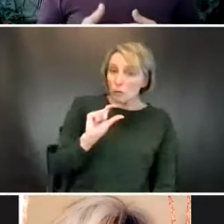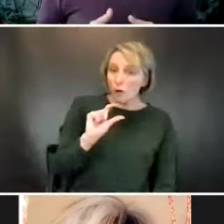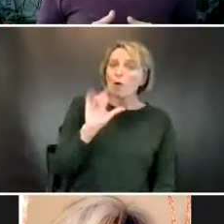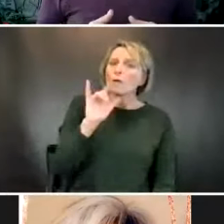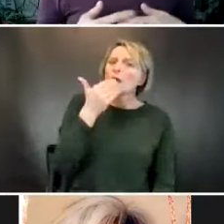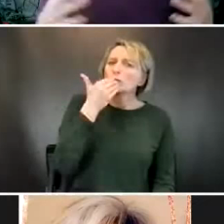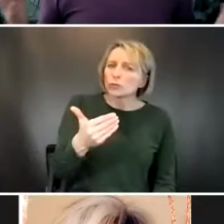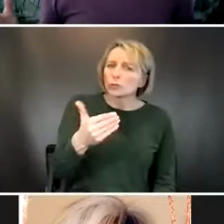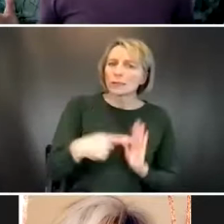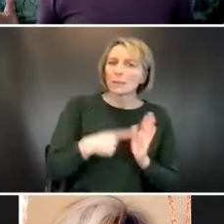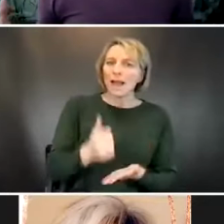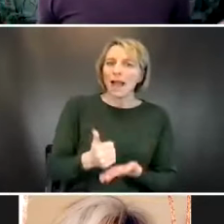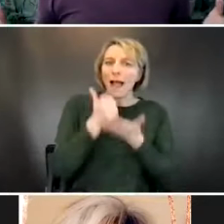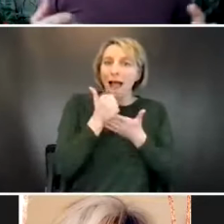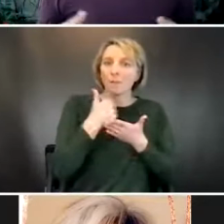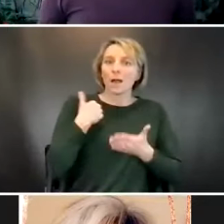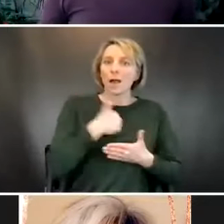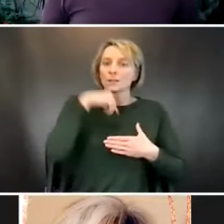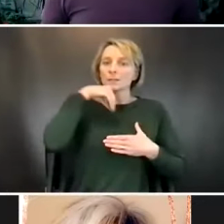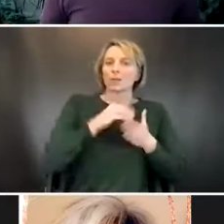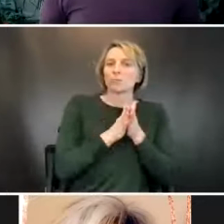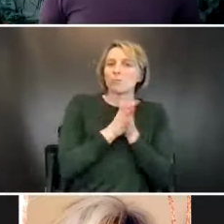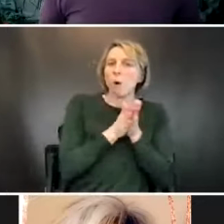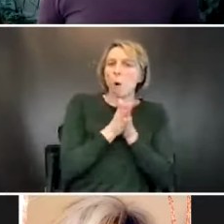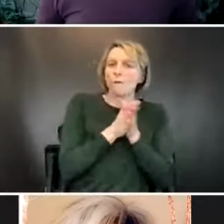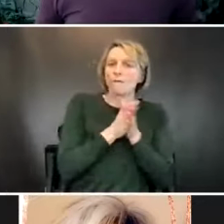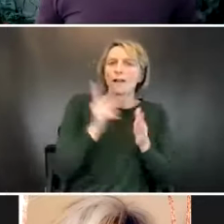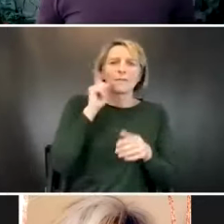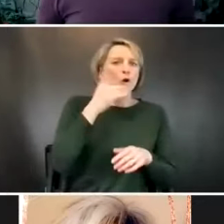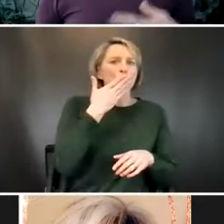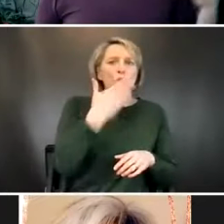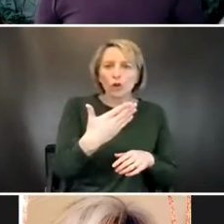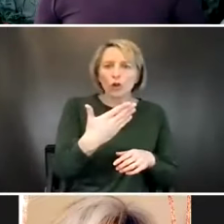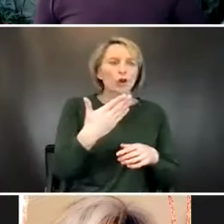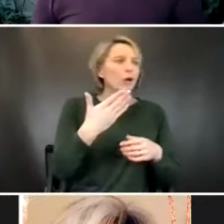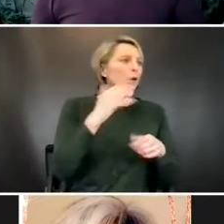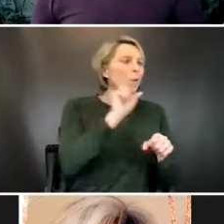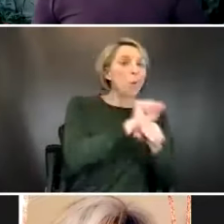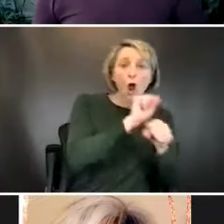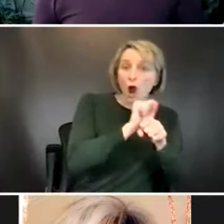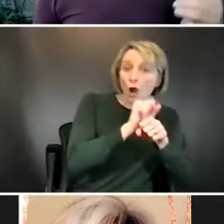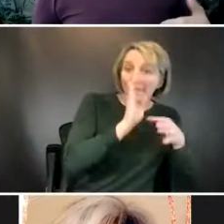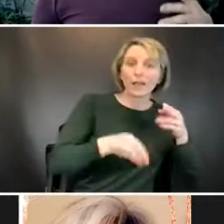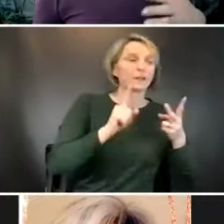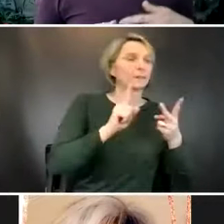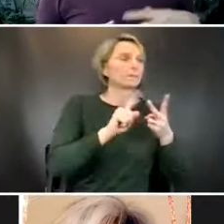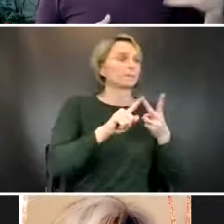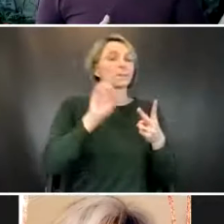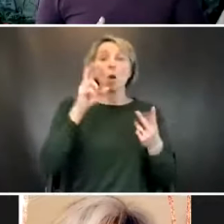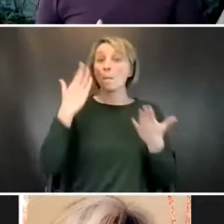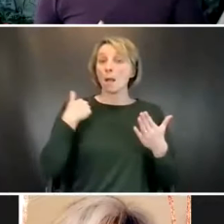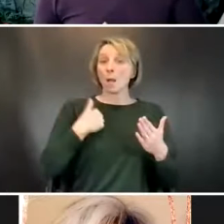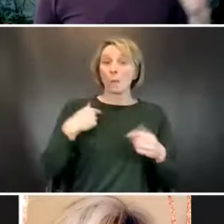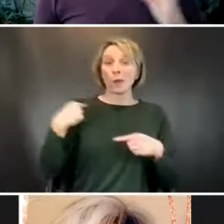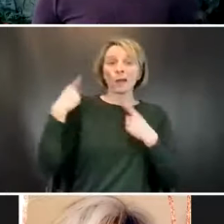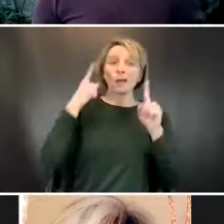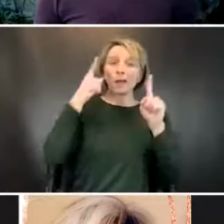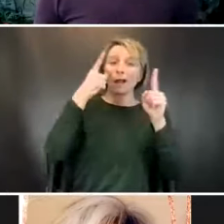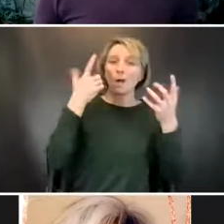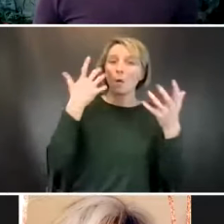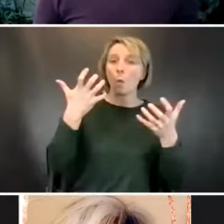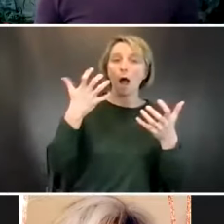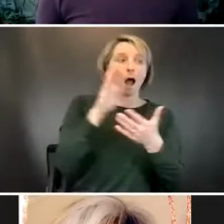you know, go back to school for that master's degree, or reach out to a friend that we've lost connection with